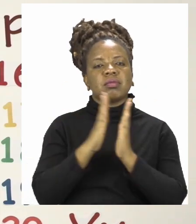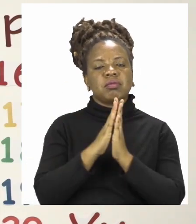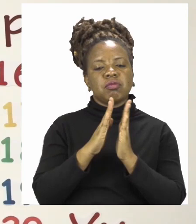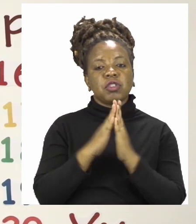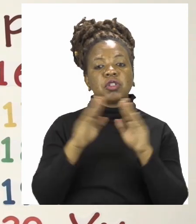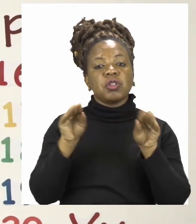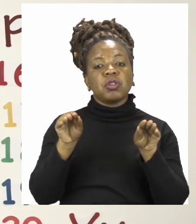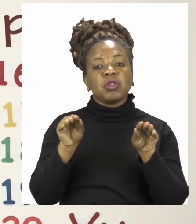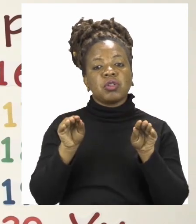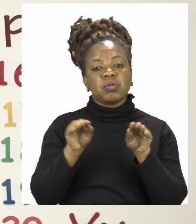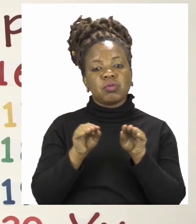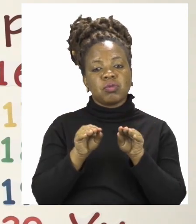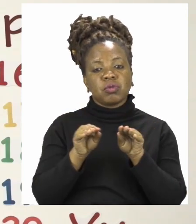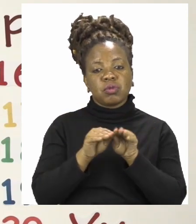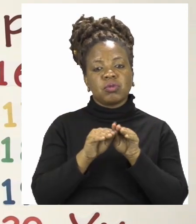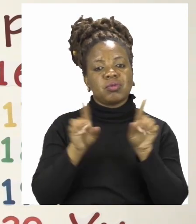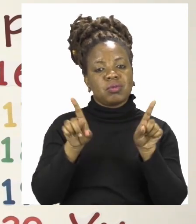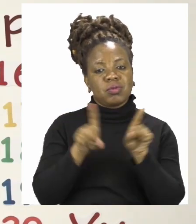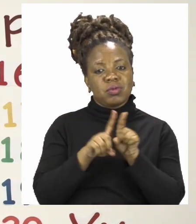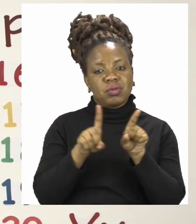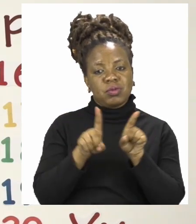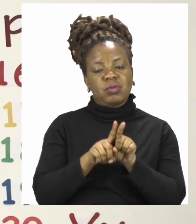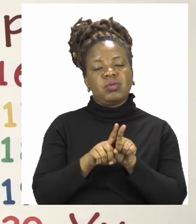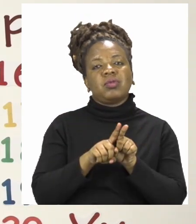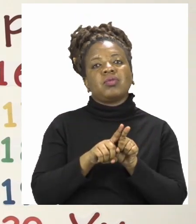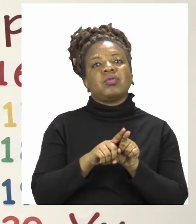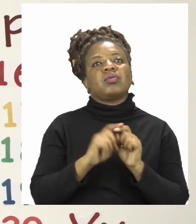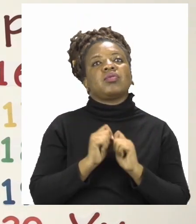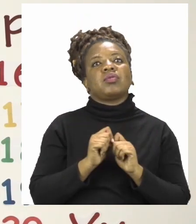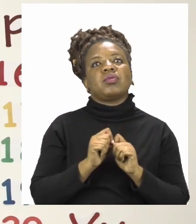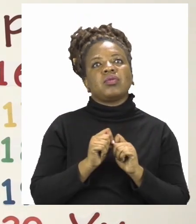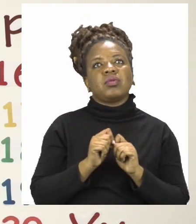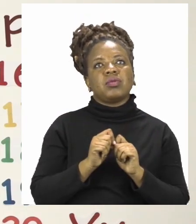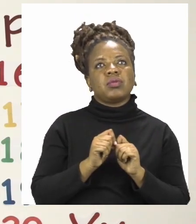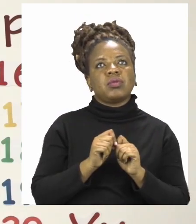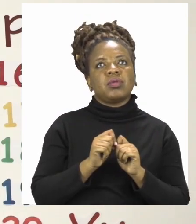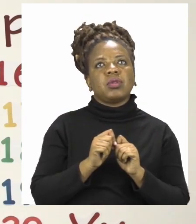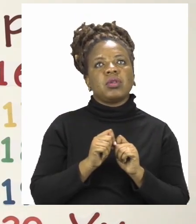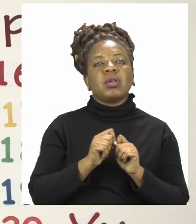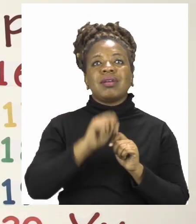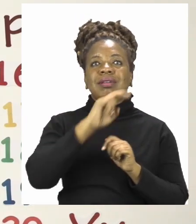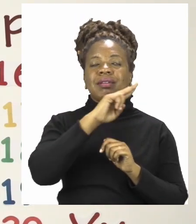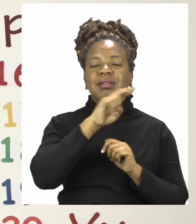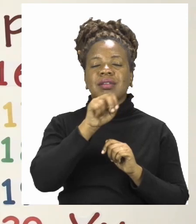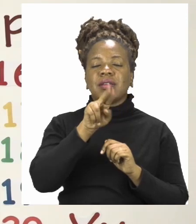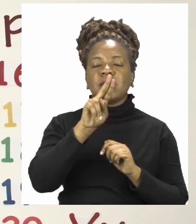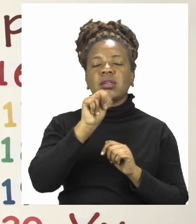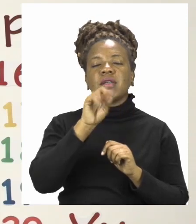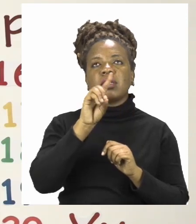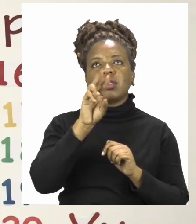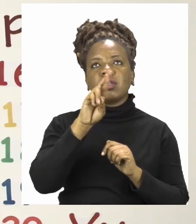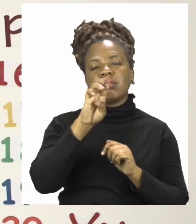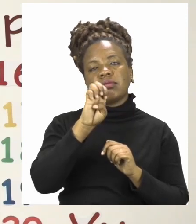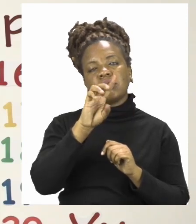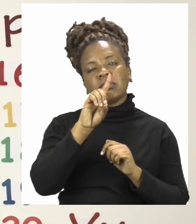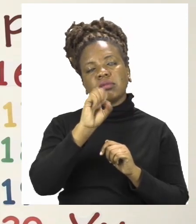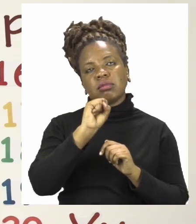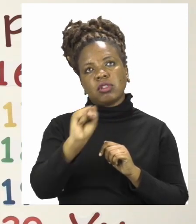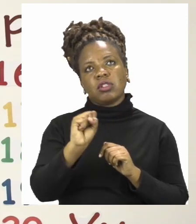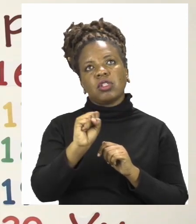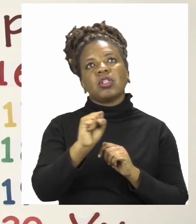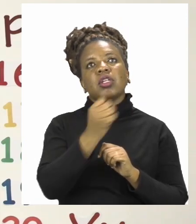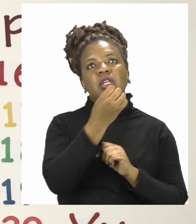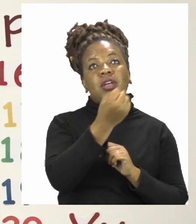hundreds, don't forget to put the 2 zeros. Where there is tens, don't forget to put the 1 0. And when there's